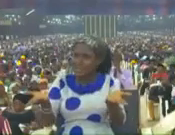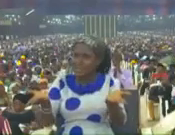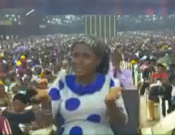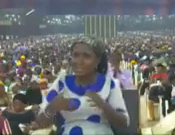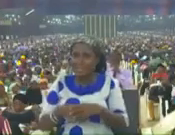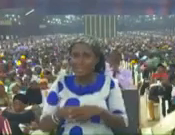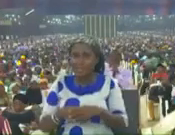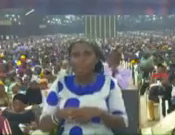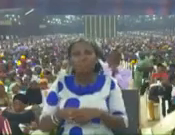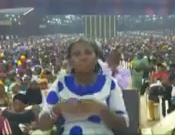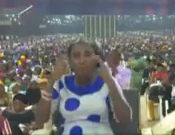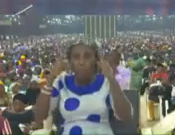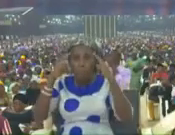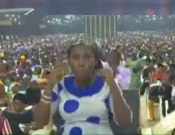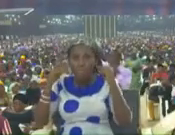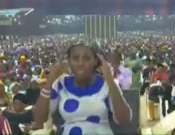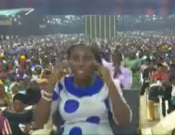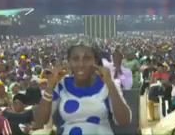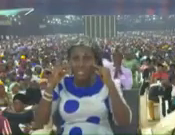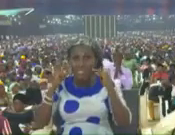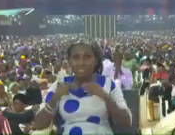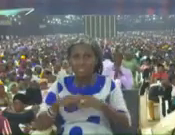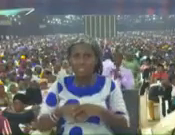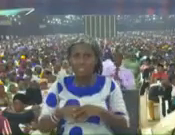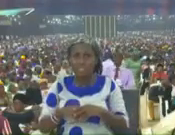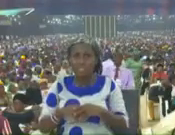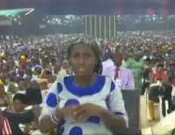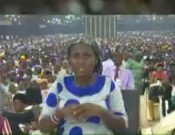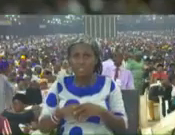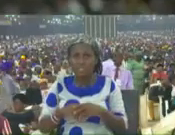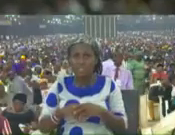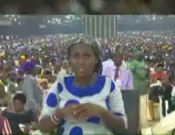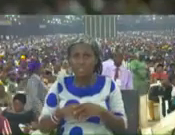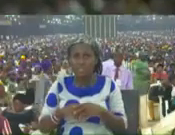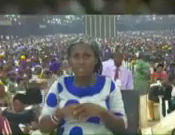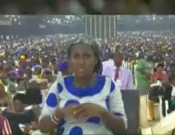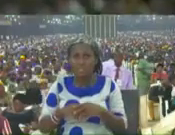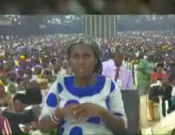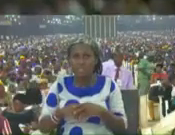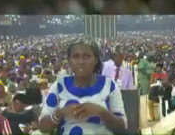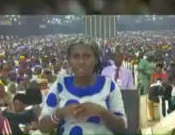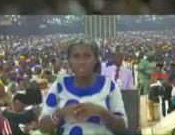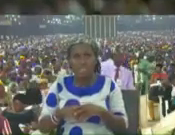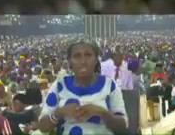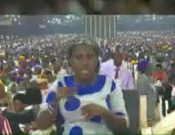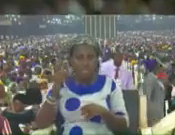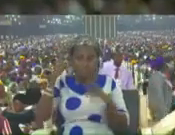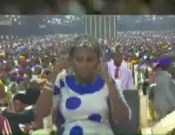And Moses was aware that these people, they can be very tough,